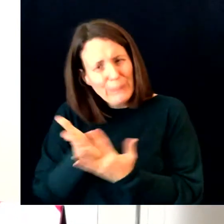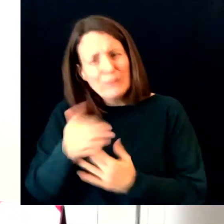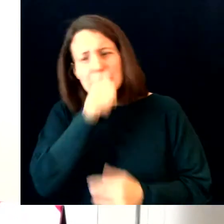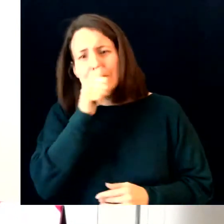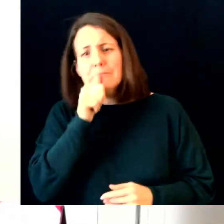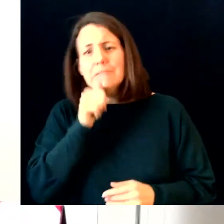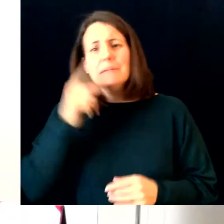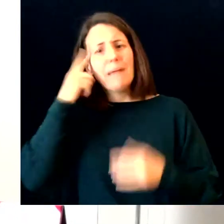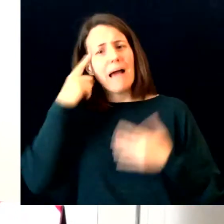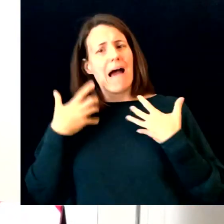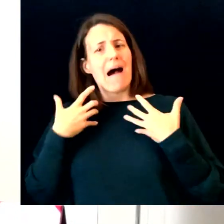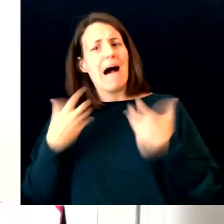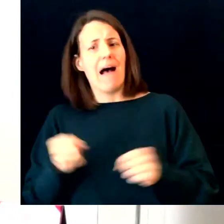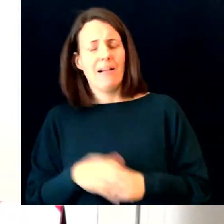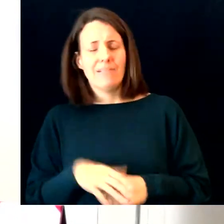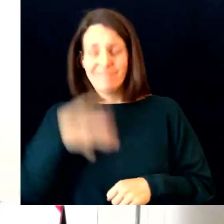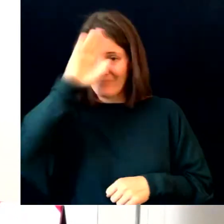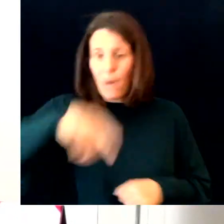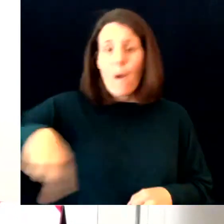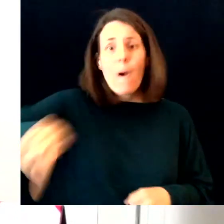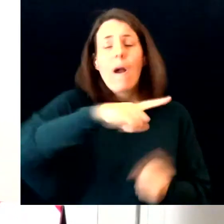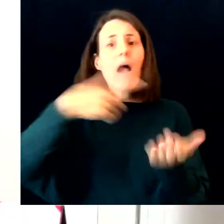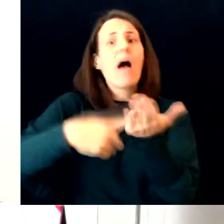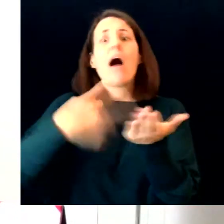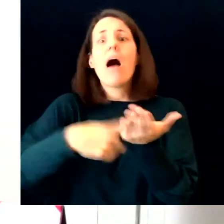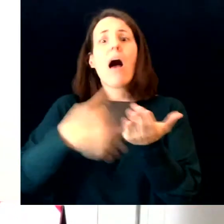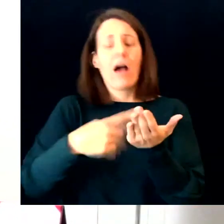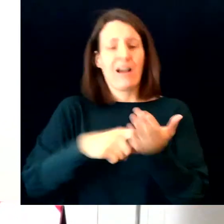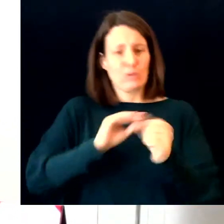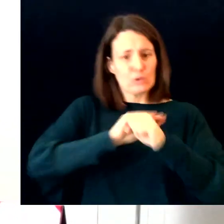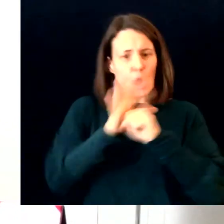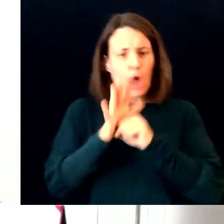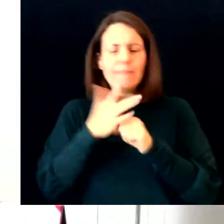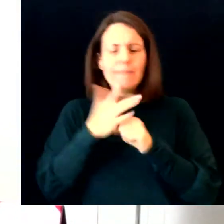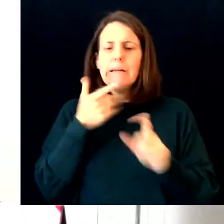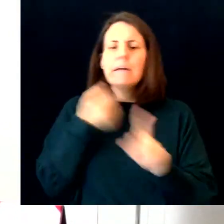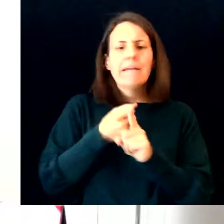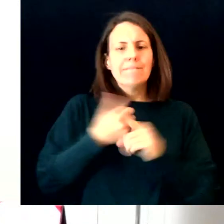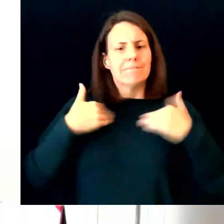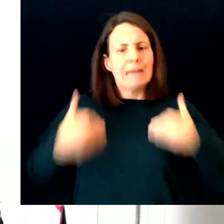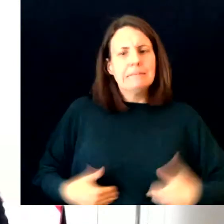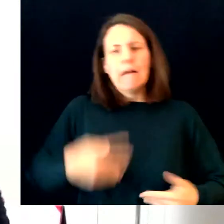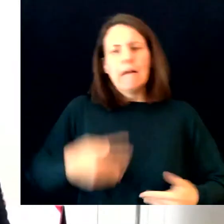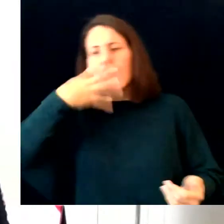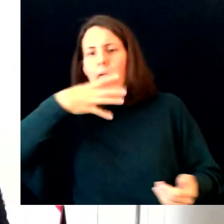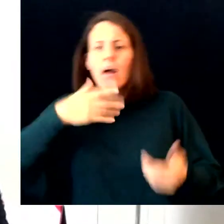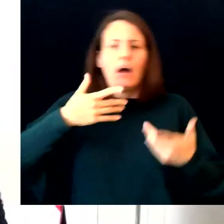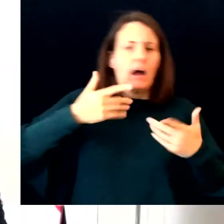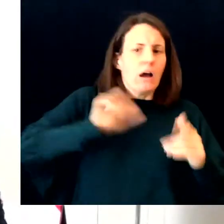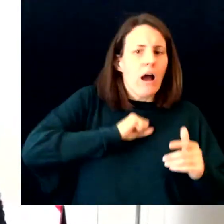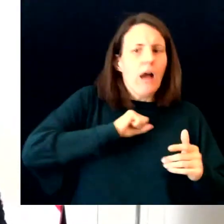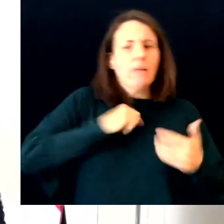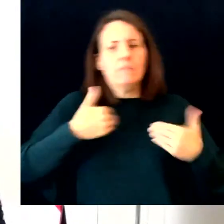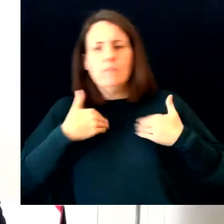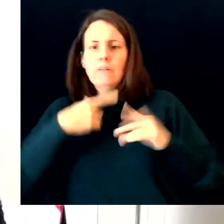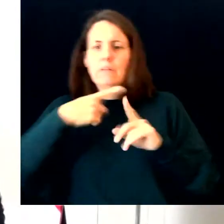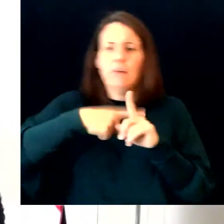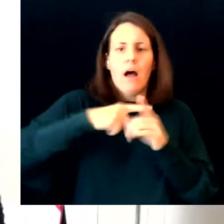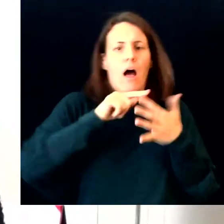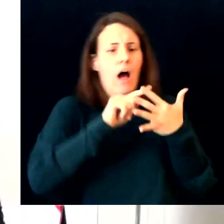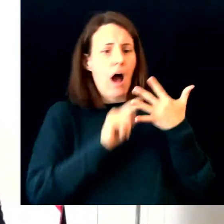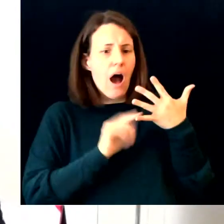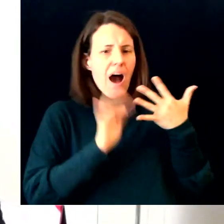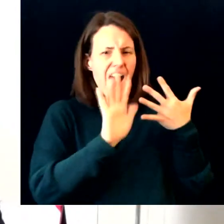it is so important now more than ever to continue to have conversations with them about their mental and emotional well-being. We know